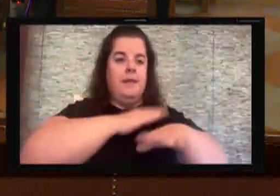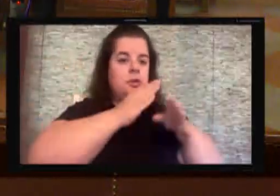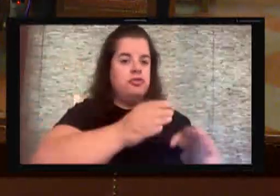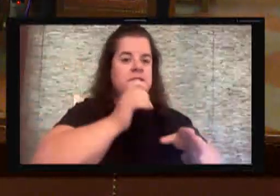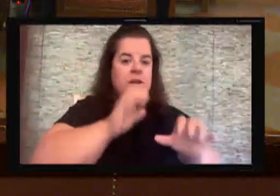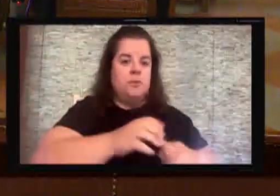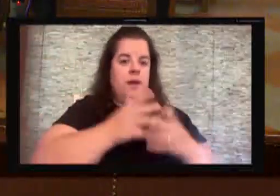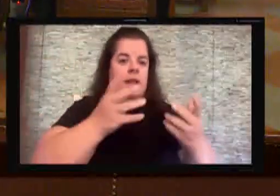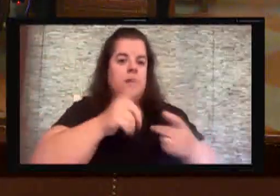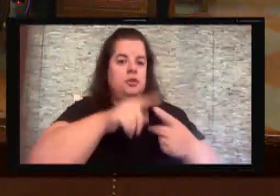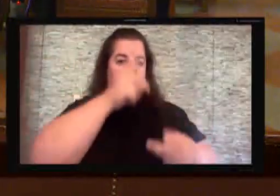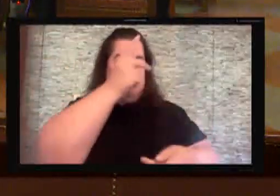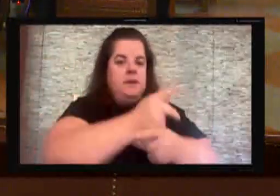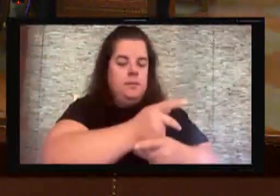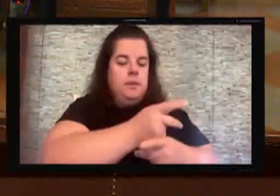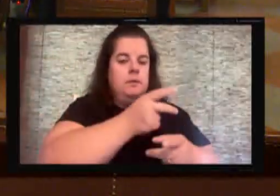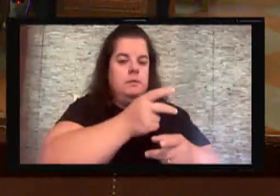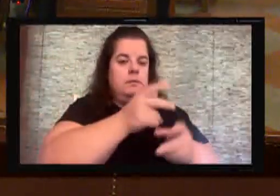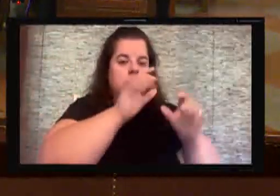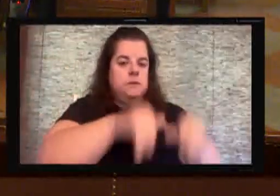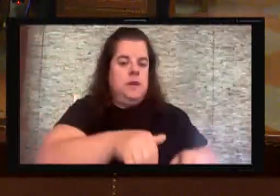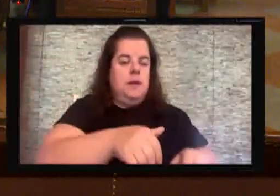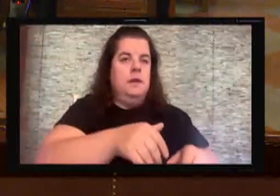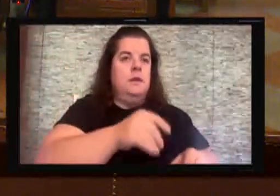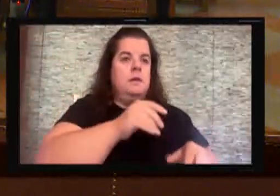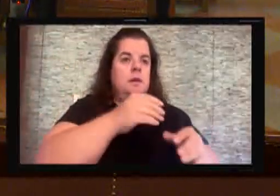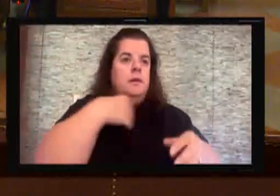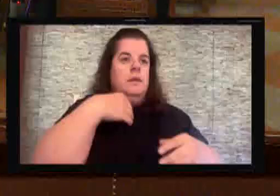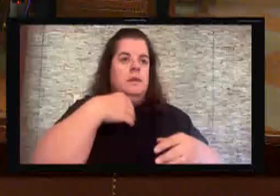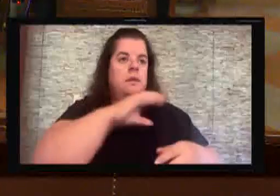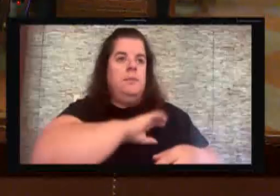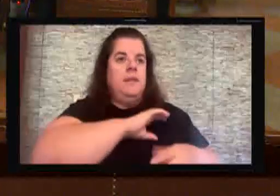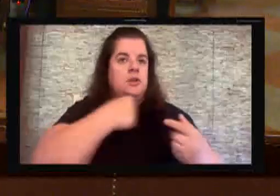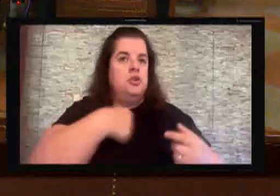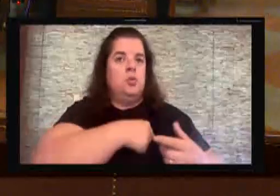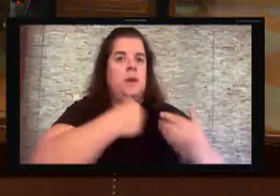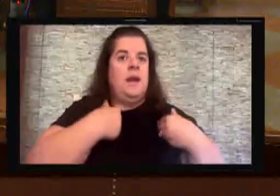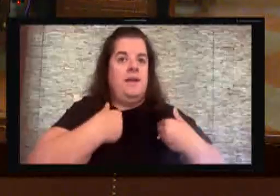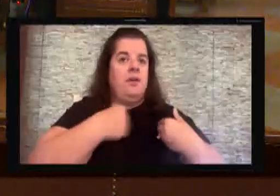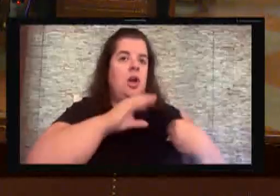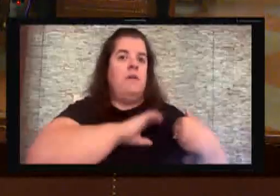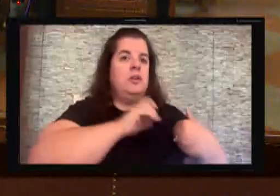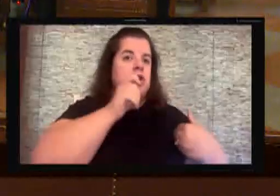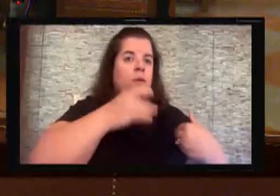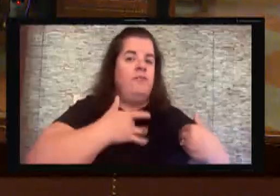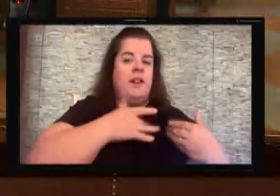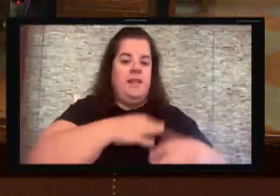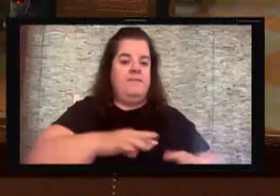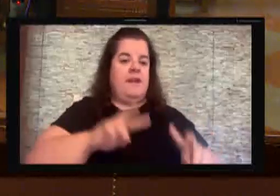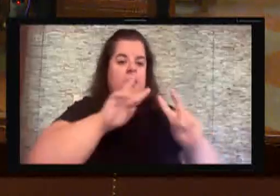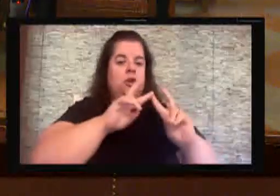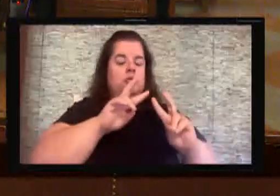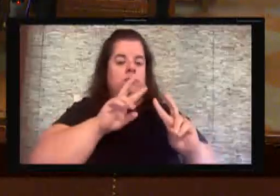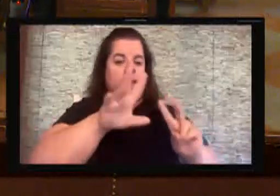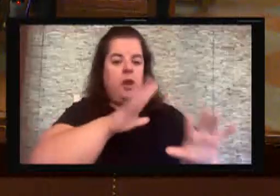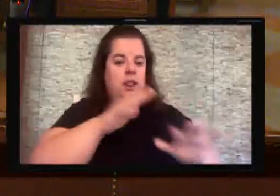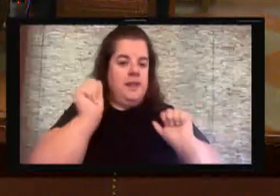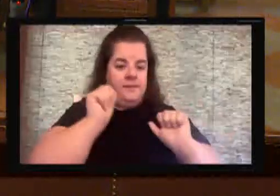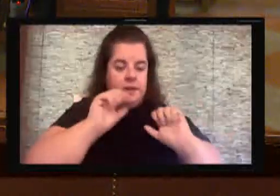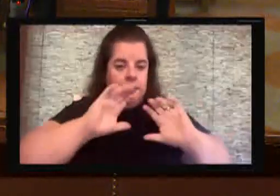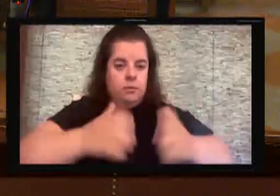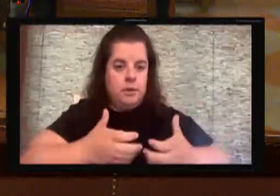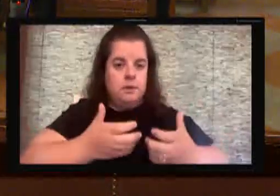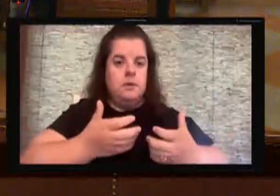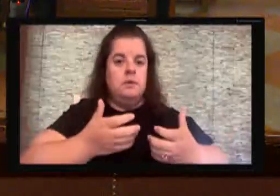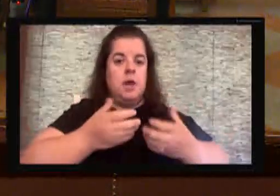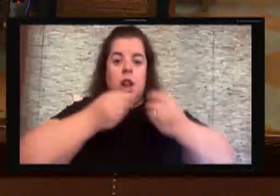maintain and to retain the officers that we have. A lot of officers feel devalued. A lot of are leaving the Bureau. We lost a